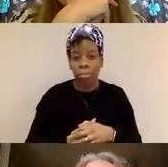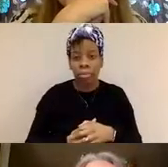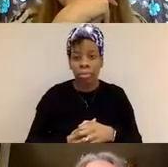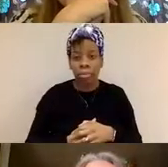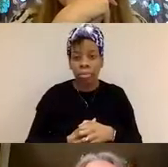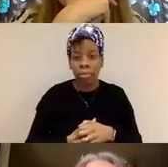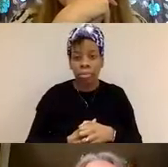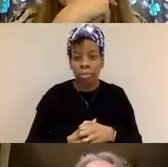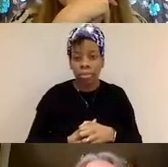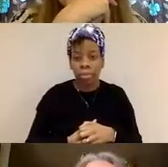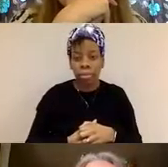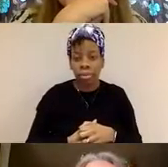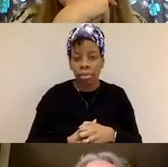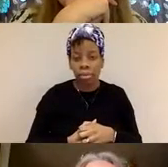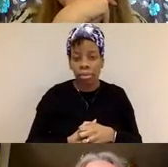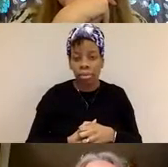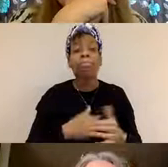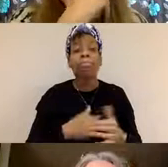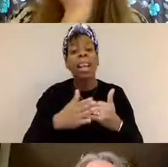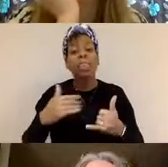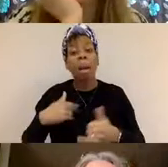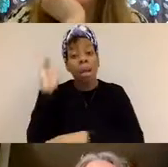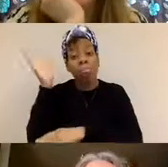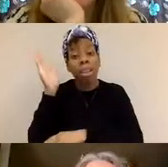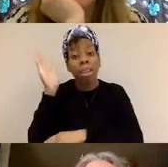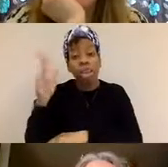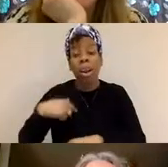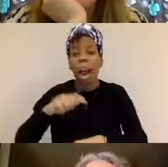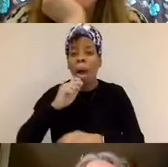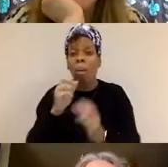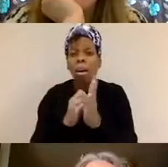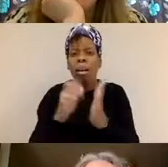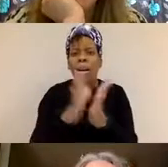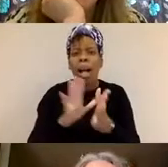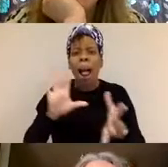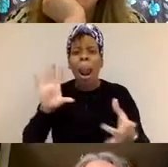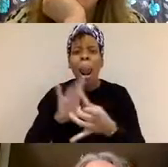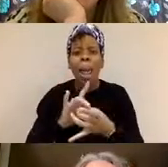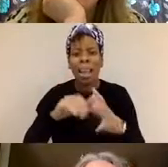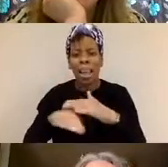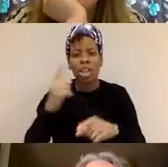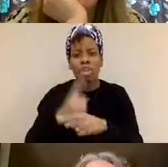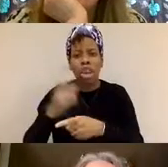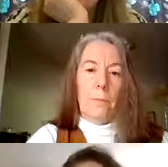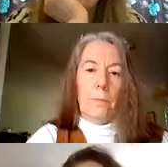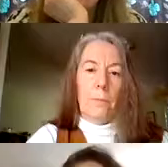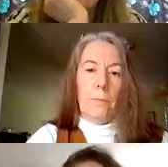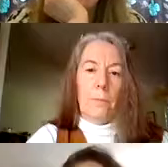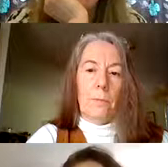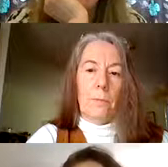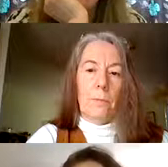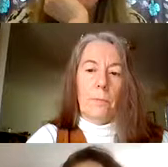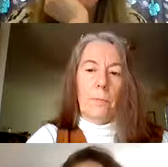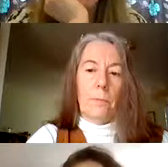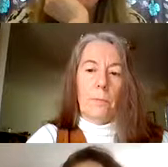And what I'm going to do at the end of my presentation is put a couple of links into the chat box that will just be places to go